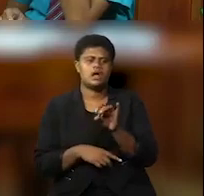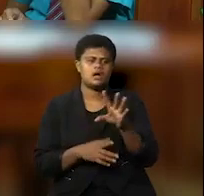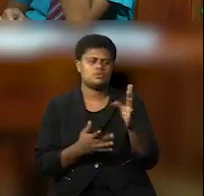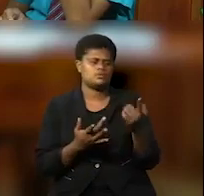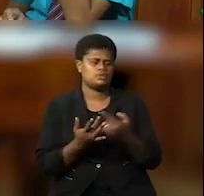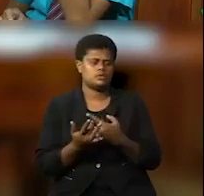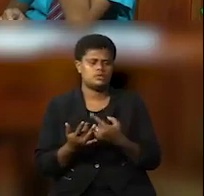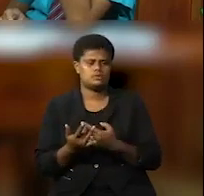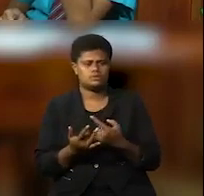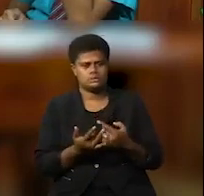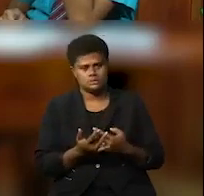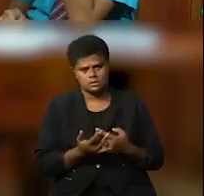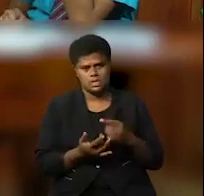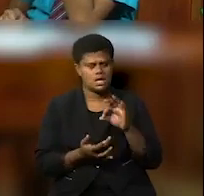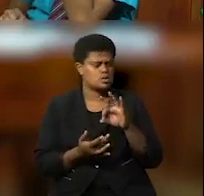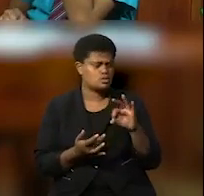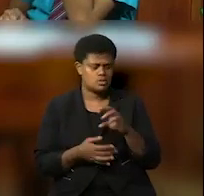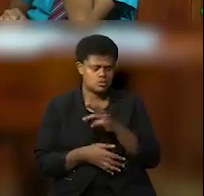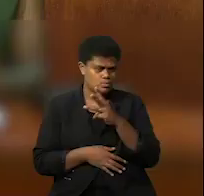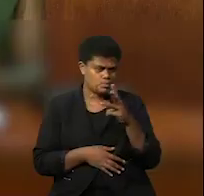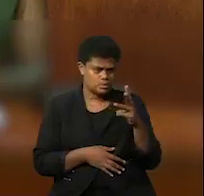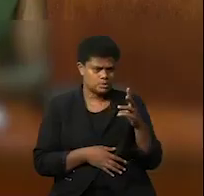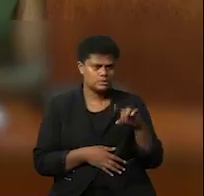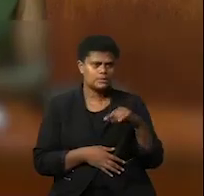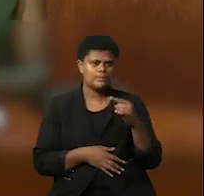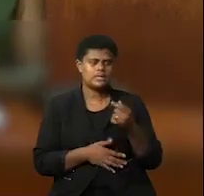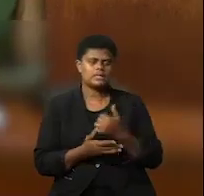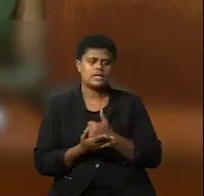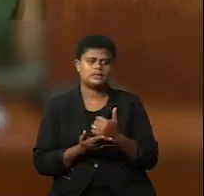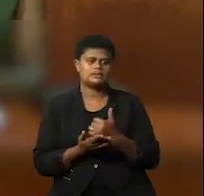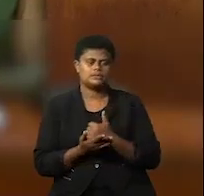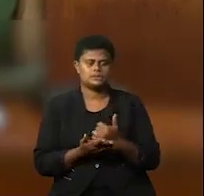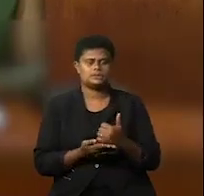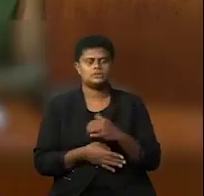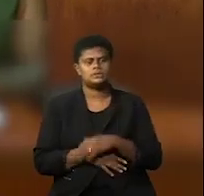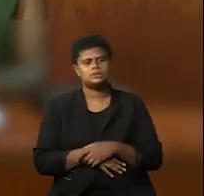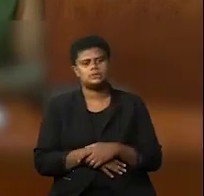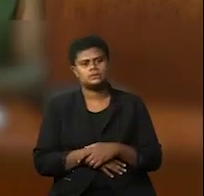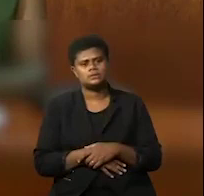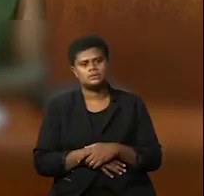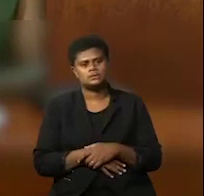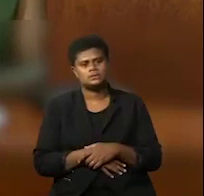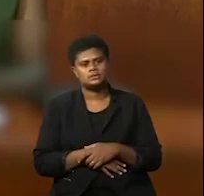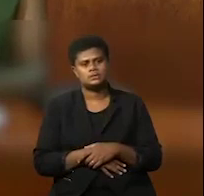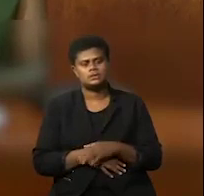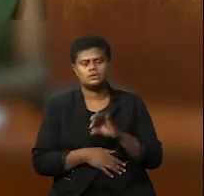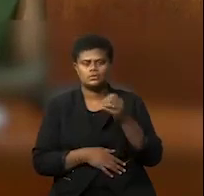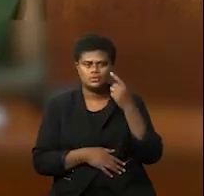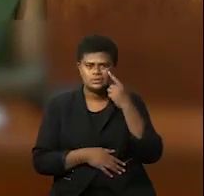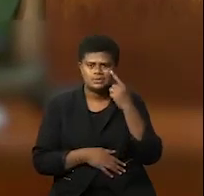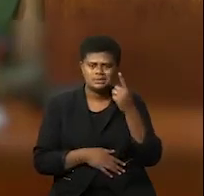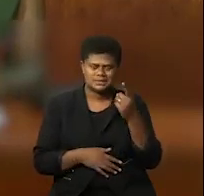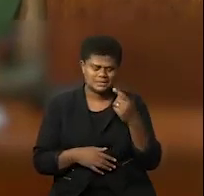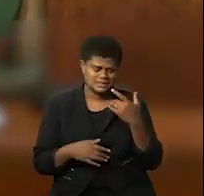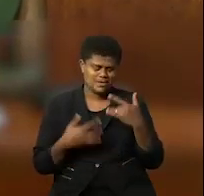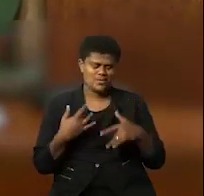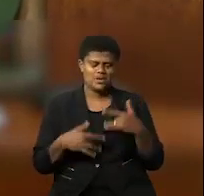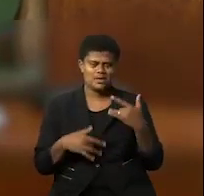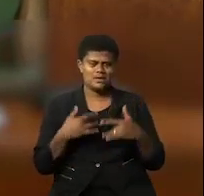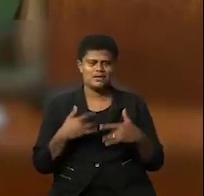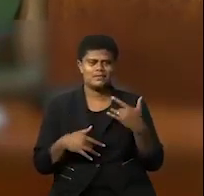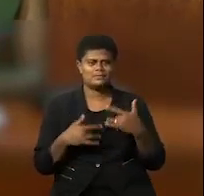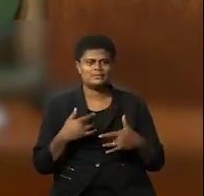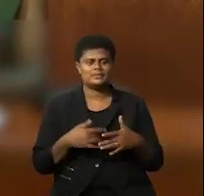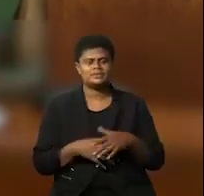action, you know. As much as it is important to preach the word of God, some of the greatest sermons are not preached from the pulpit. They are seen in the lives of those around